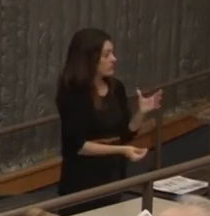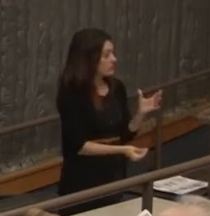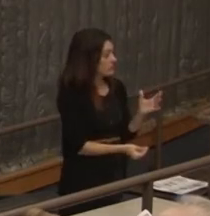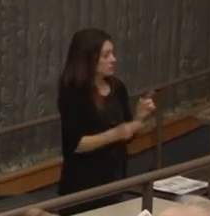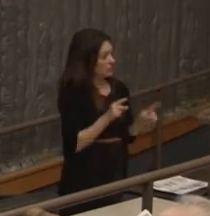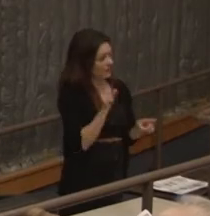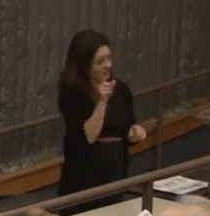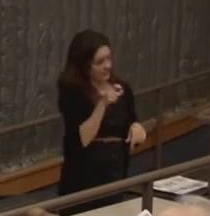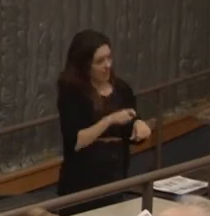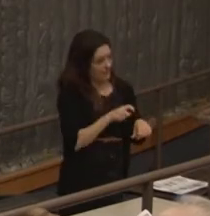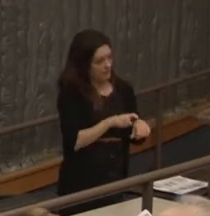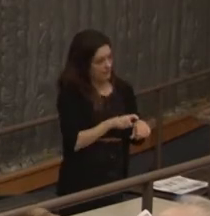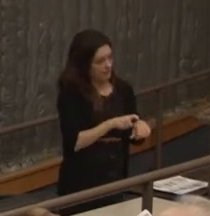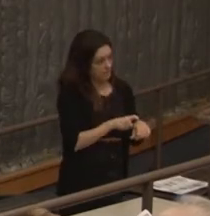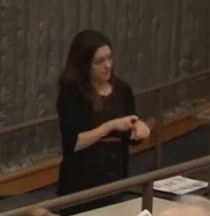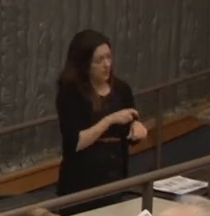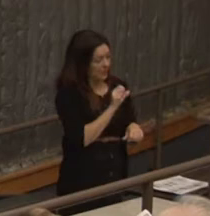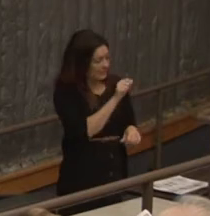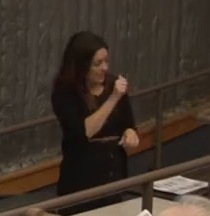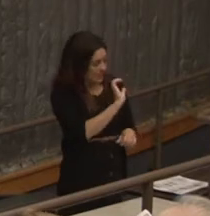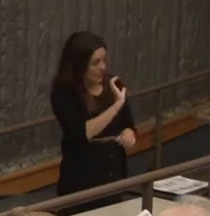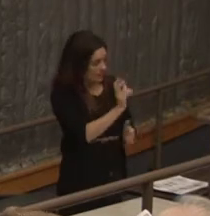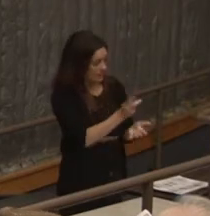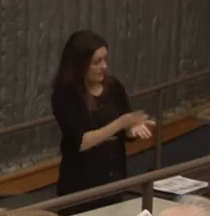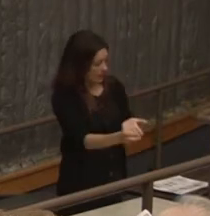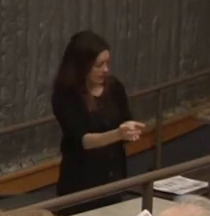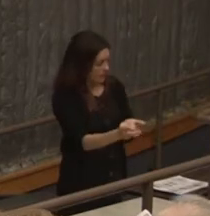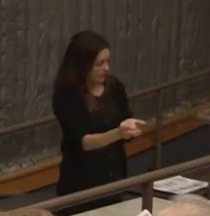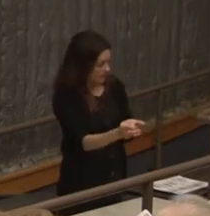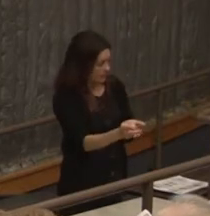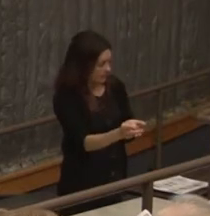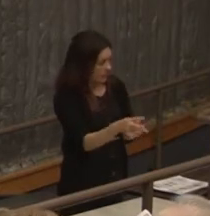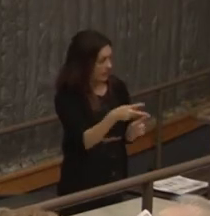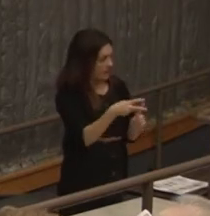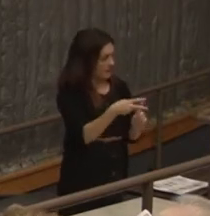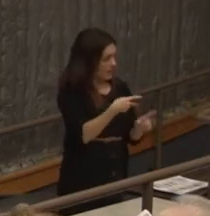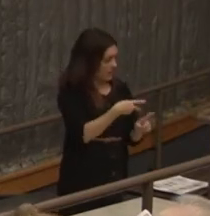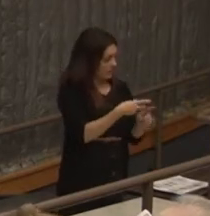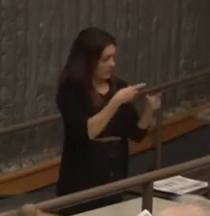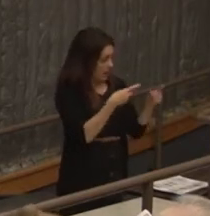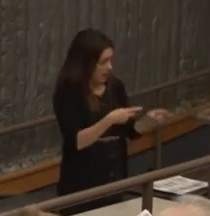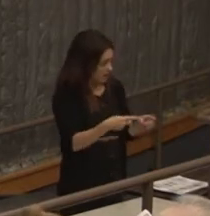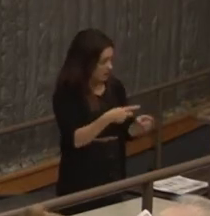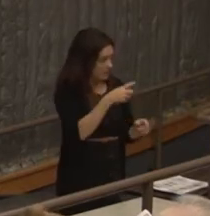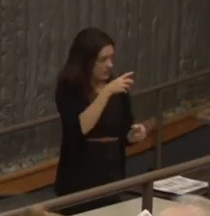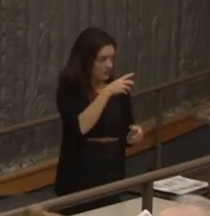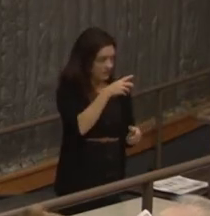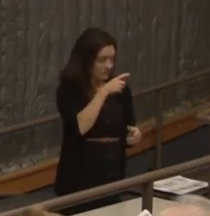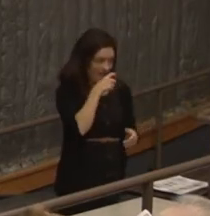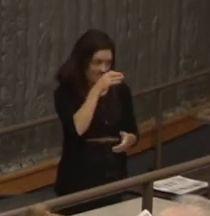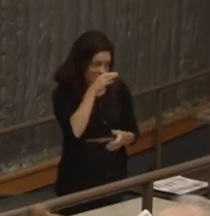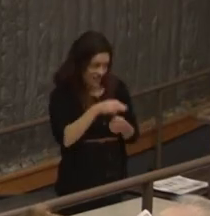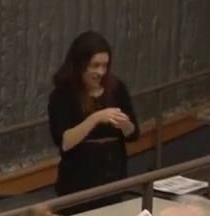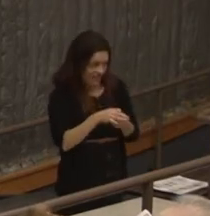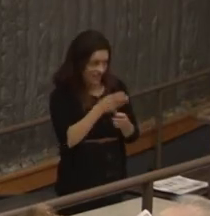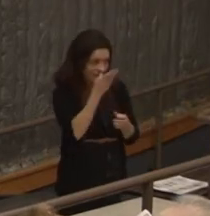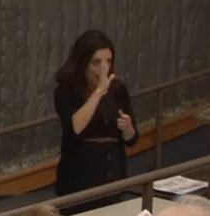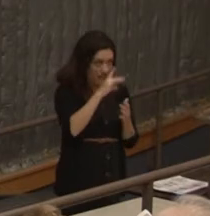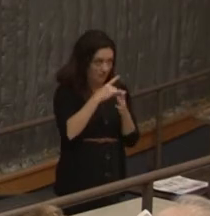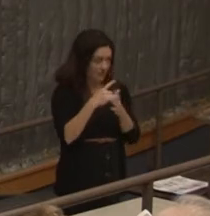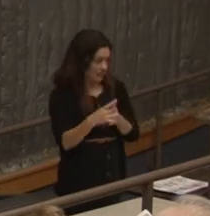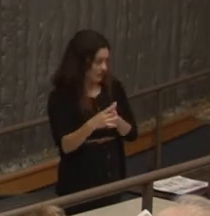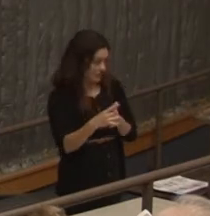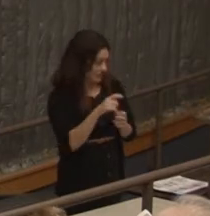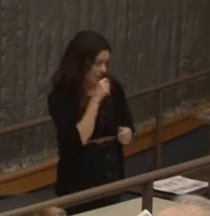Ten Commandments, when the scenario is one of violence rather than faith and divine guidance. Again,